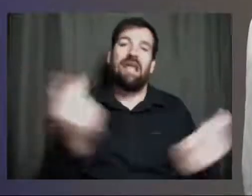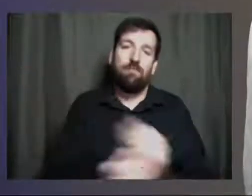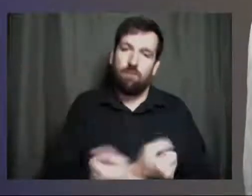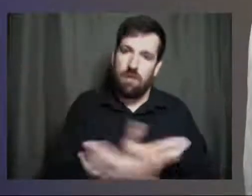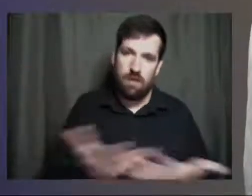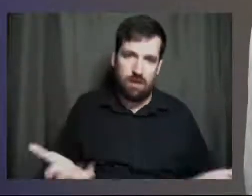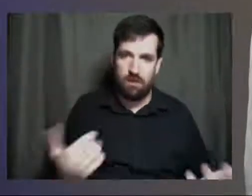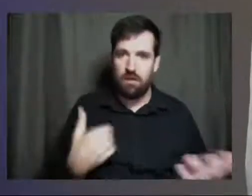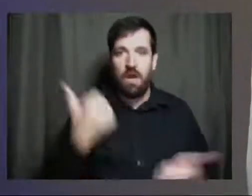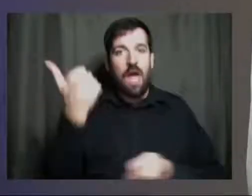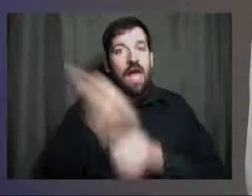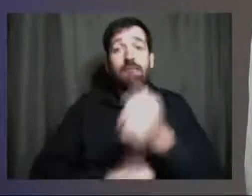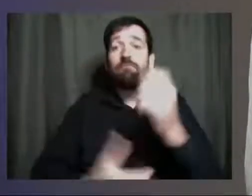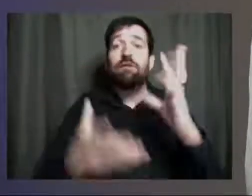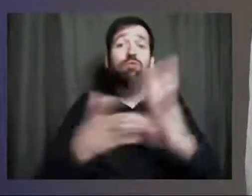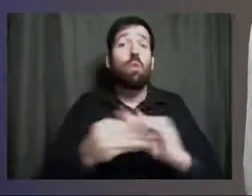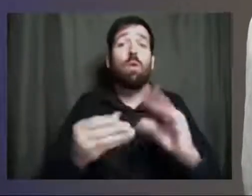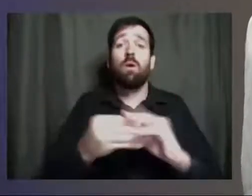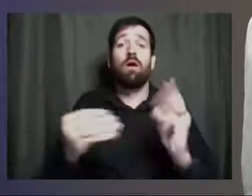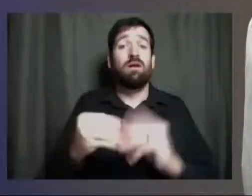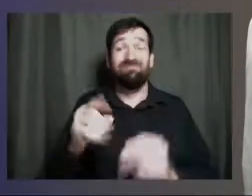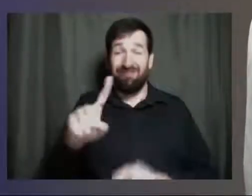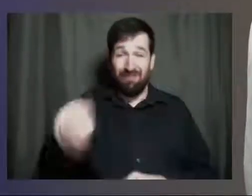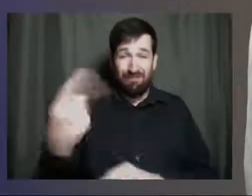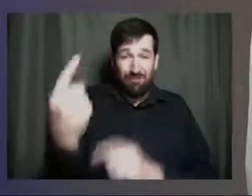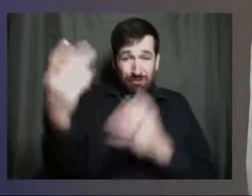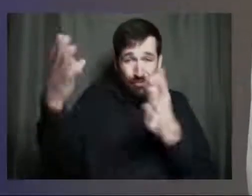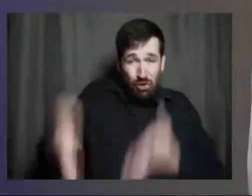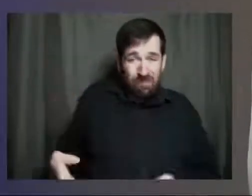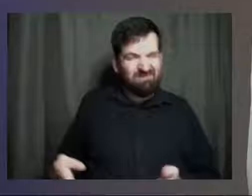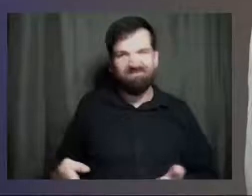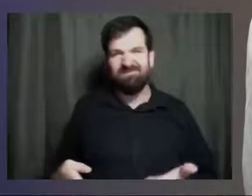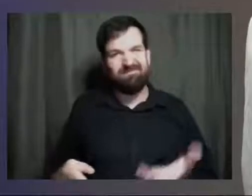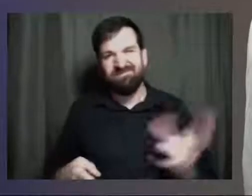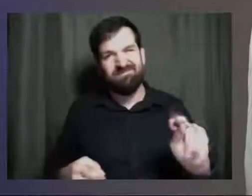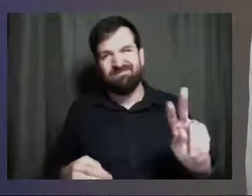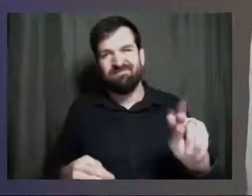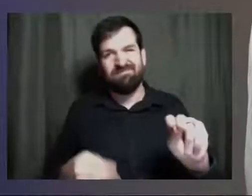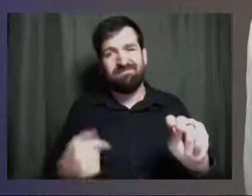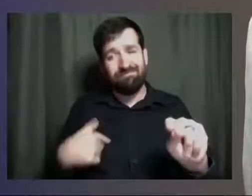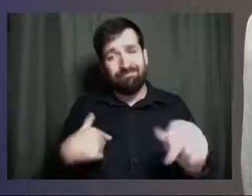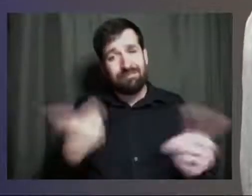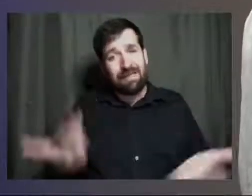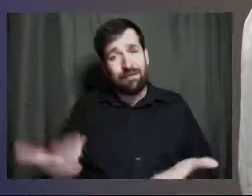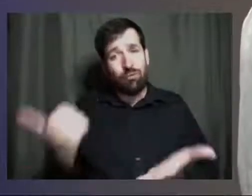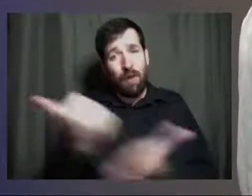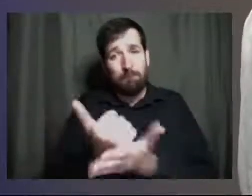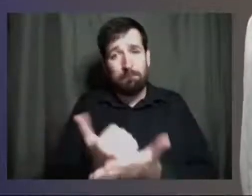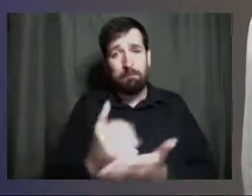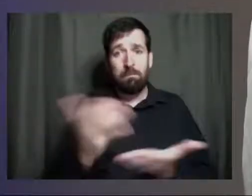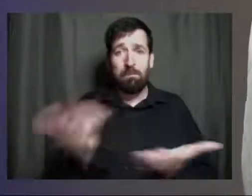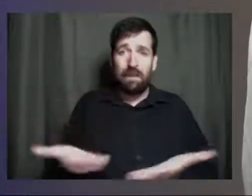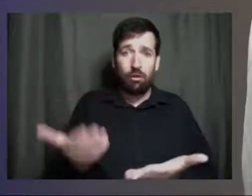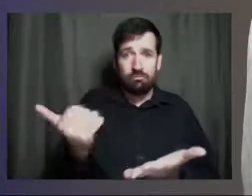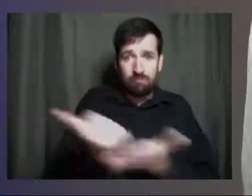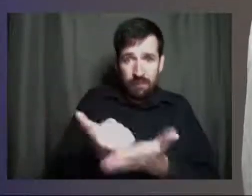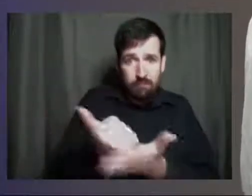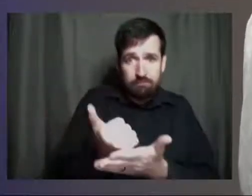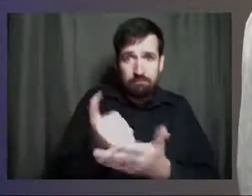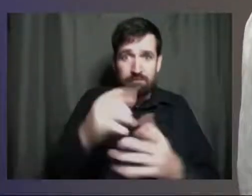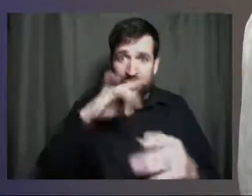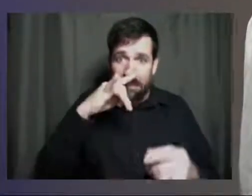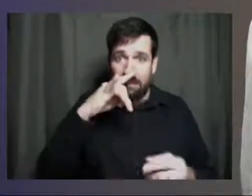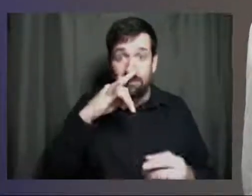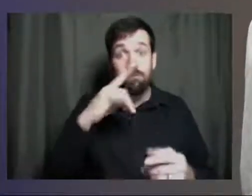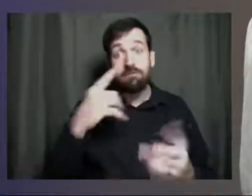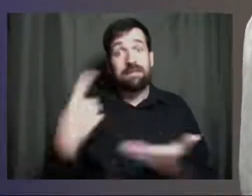you can imagine. So you're not going to be the first, and we're just here to help you out, to help the kid, and make sure. Sometimes the child doesn't